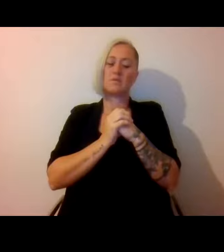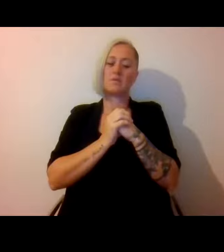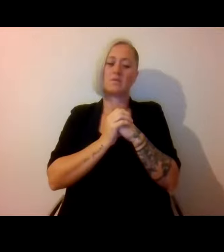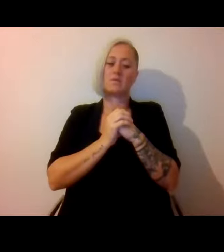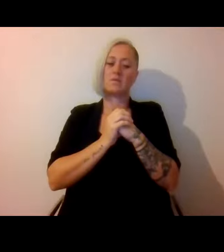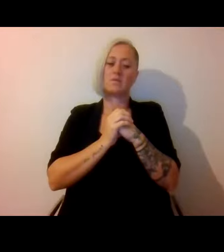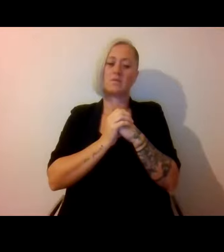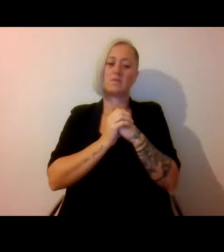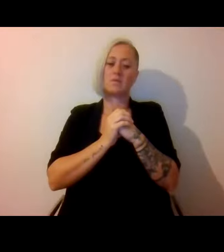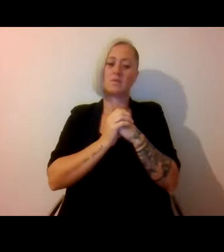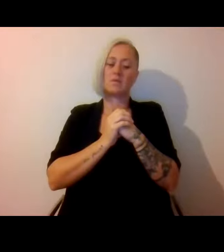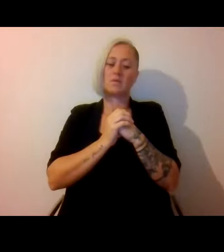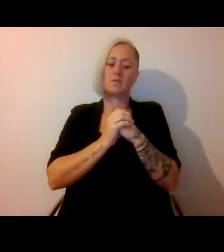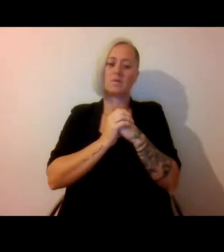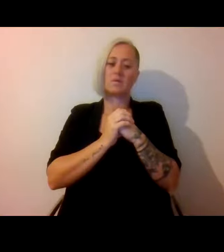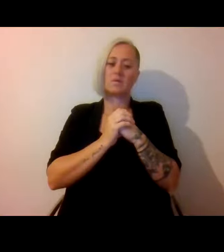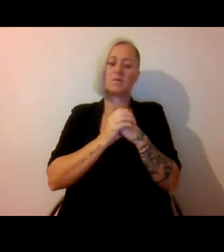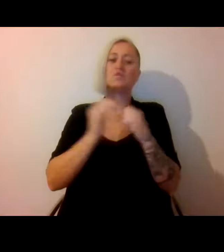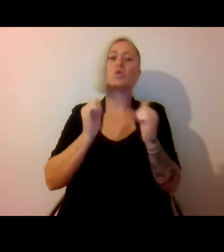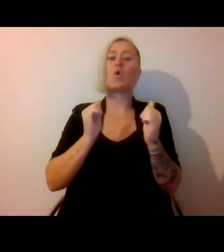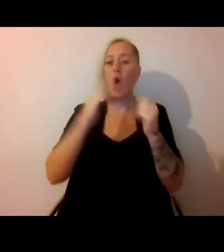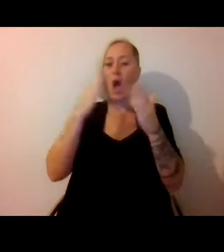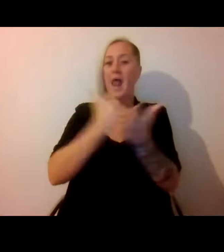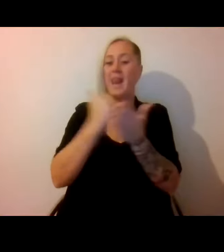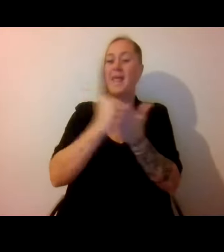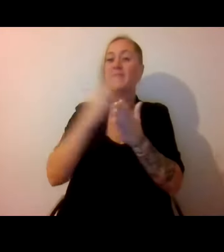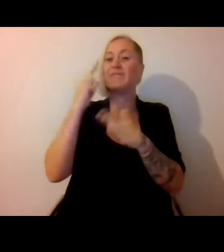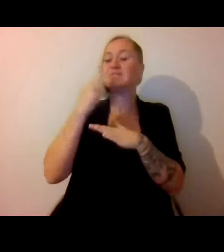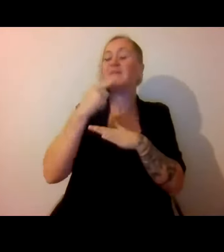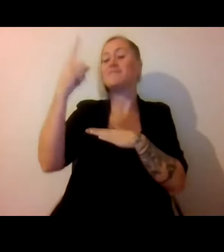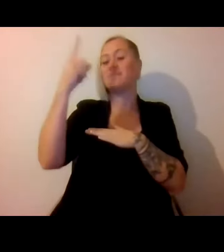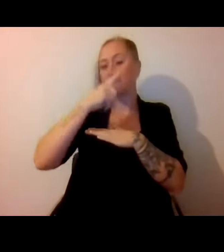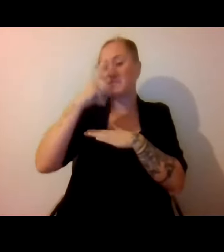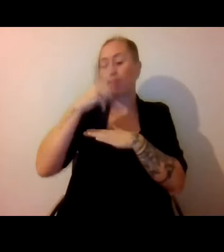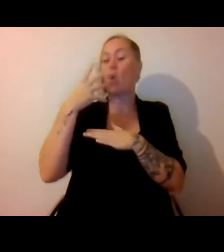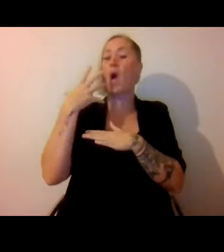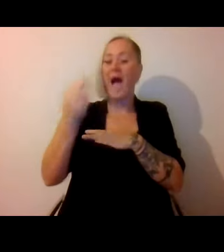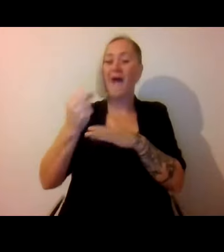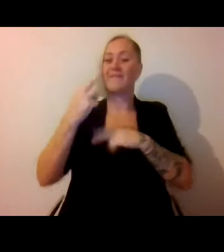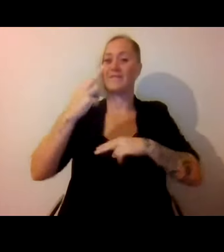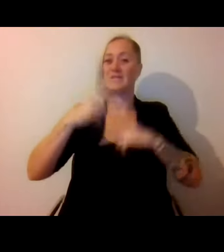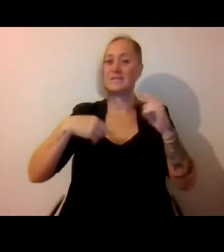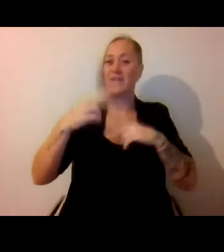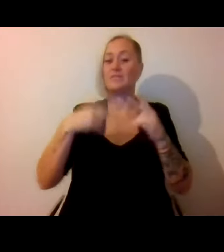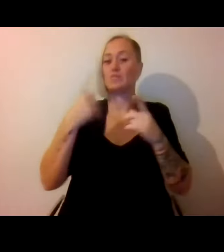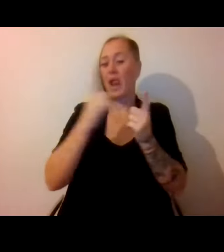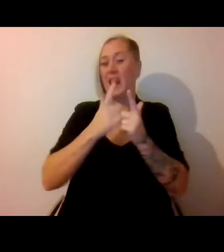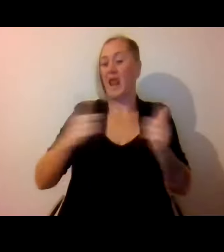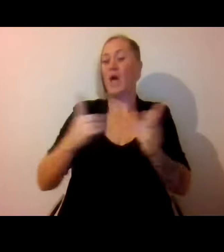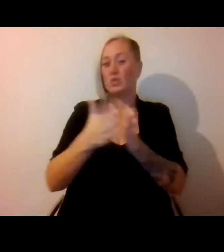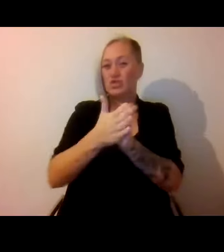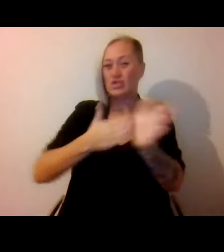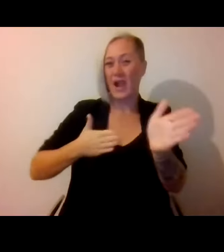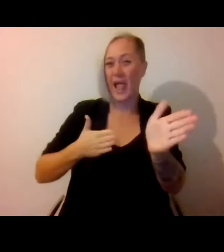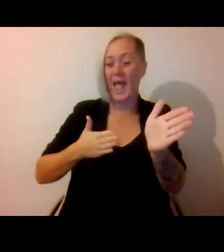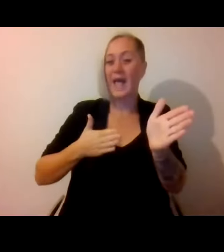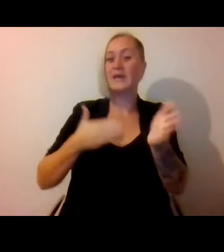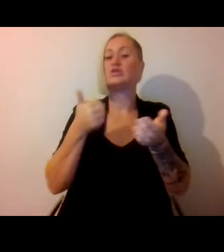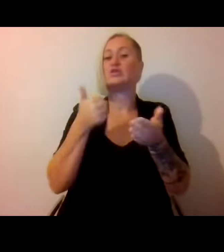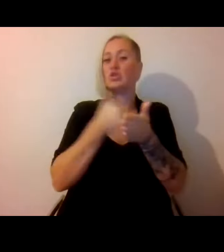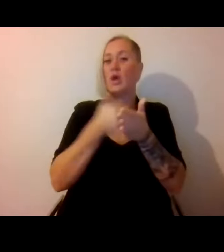then a high proportion of deaf people experience developmental and language delays, and commonly as a result,